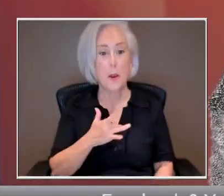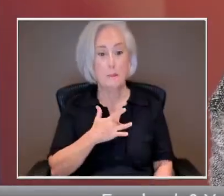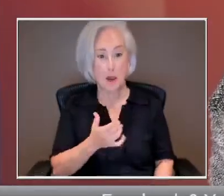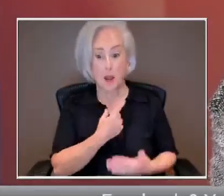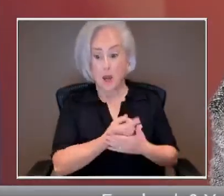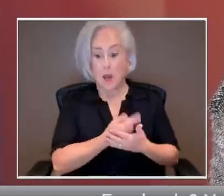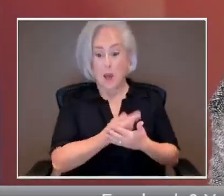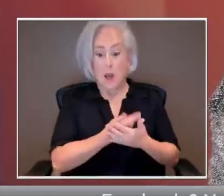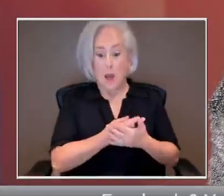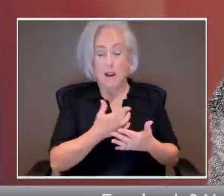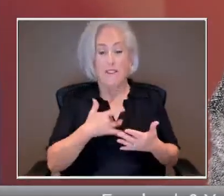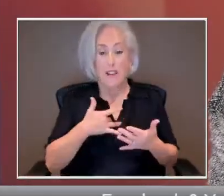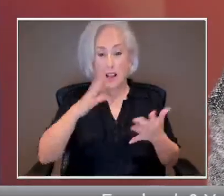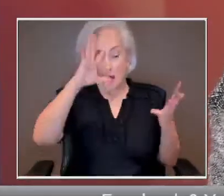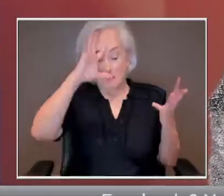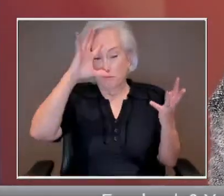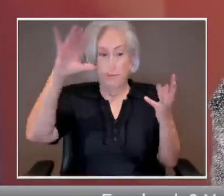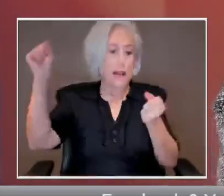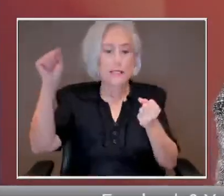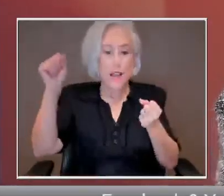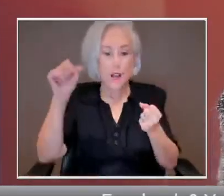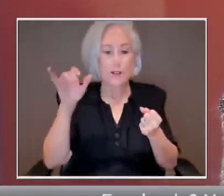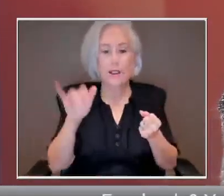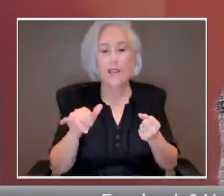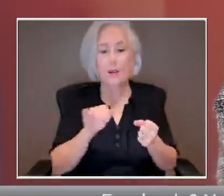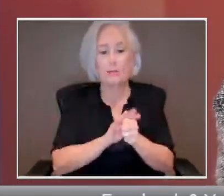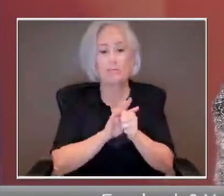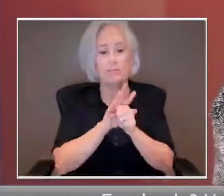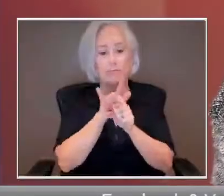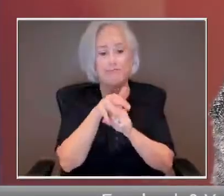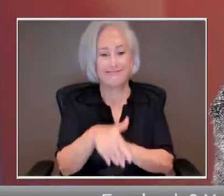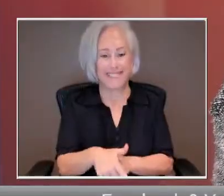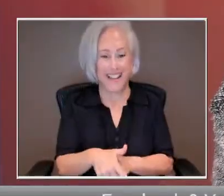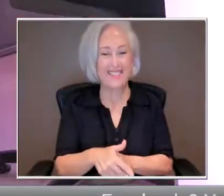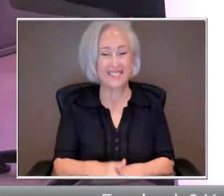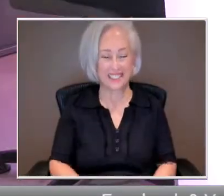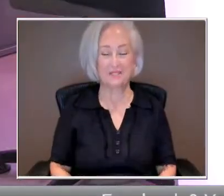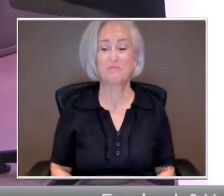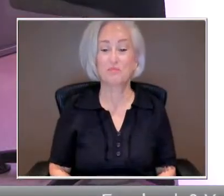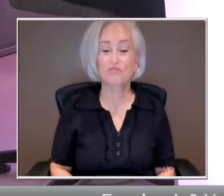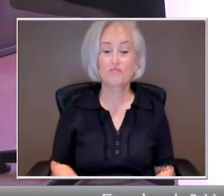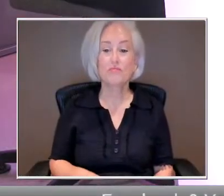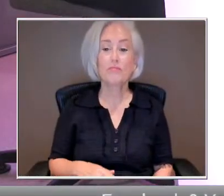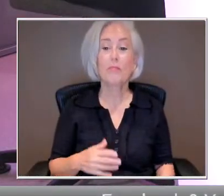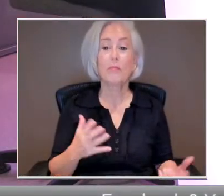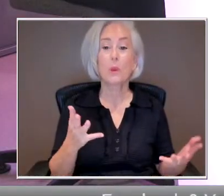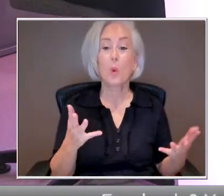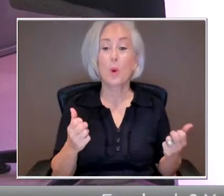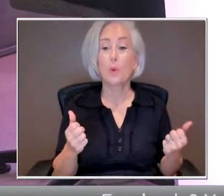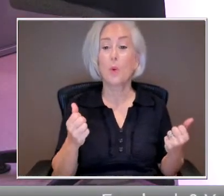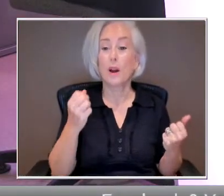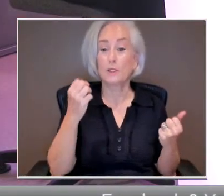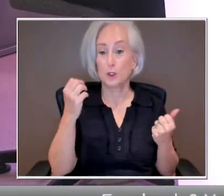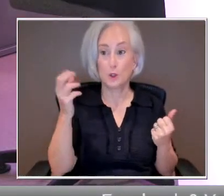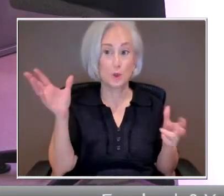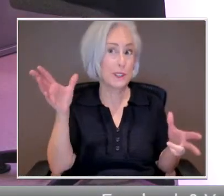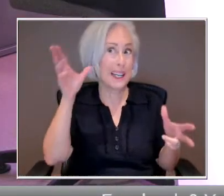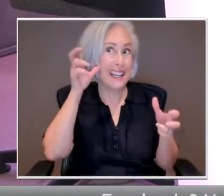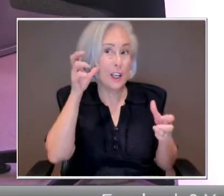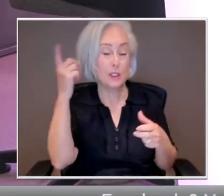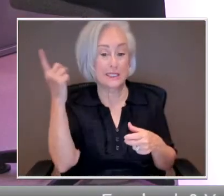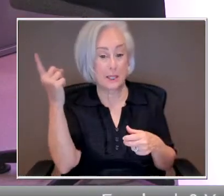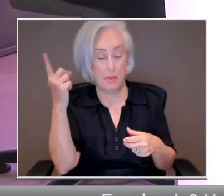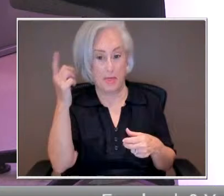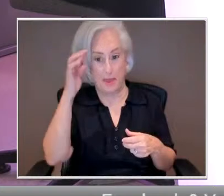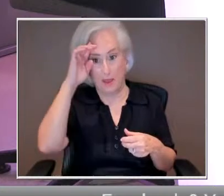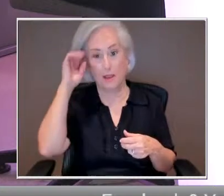pass out. Yeah. That was plenty. Yeah, that was enough for me. We want to let our viewers listen to something, because the typical heart beats about